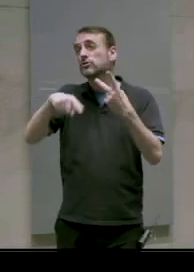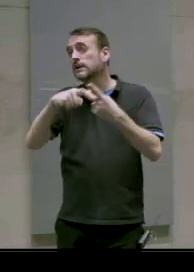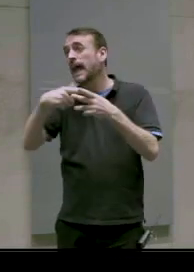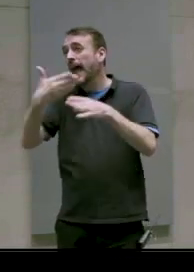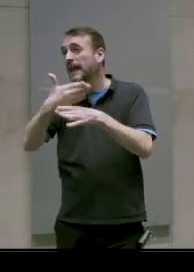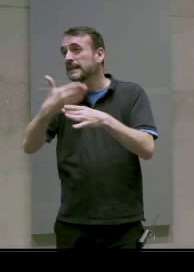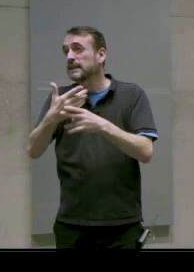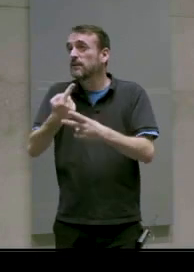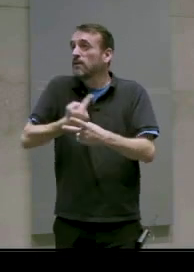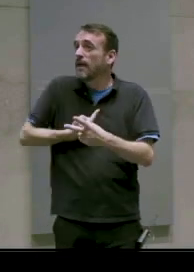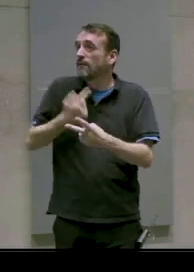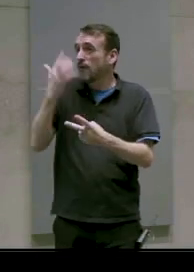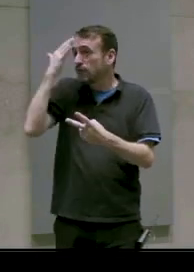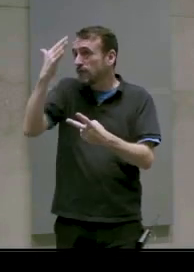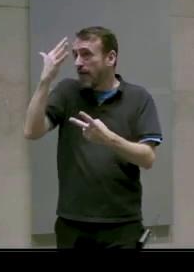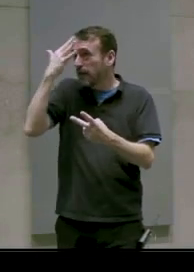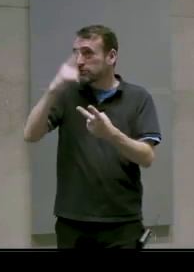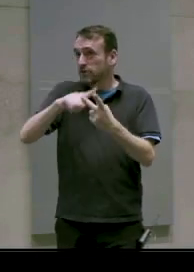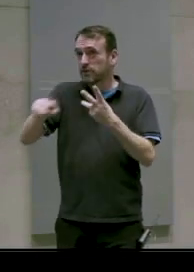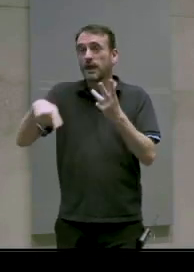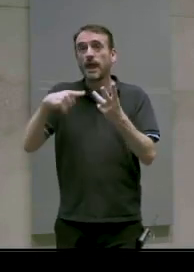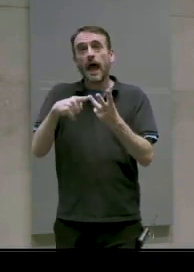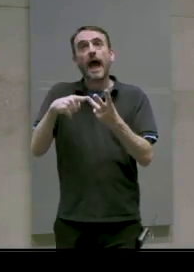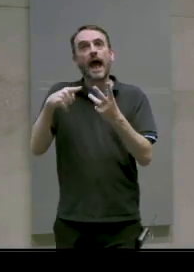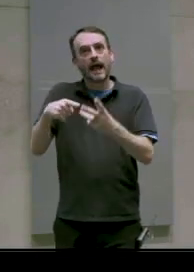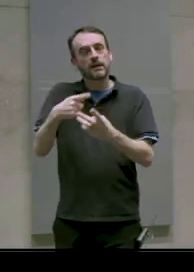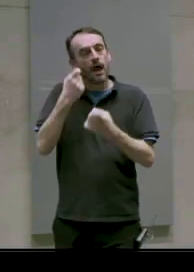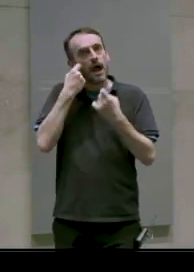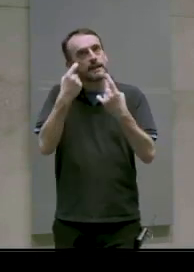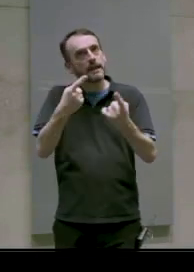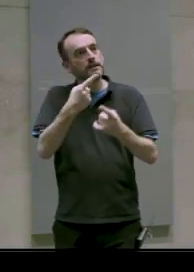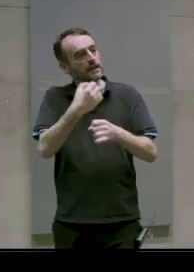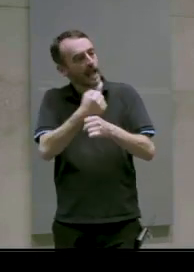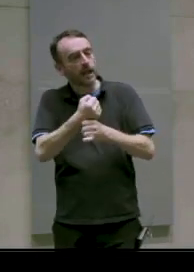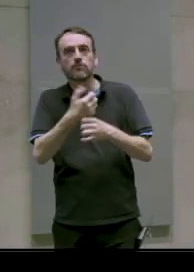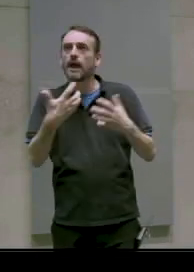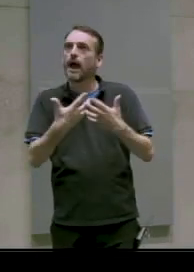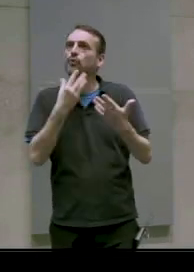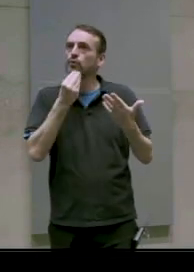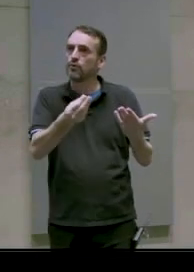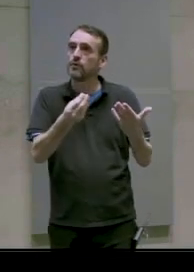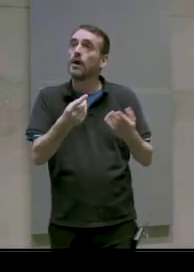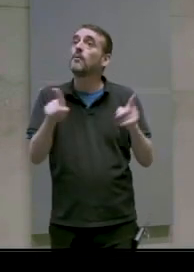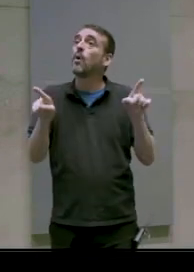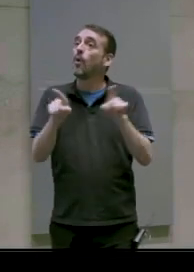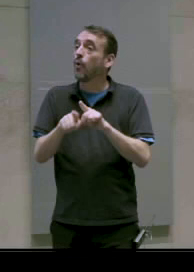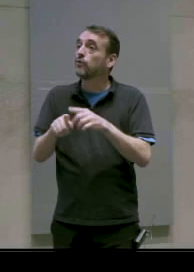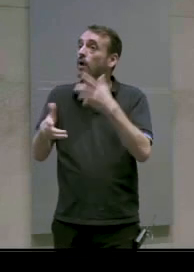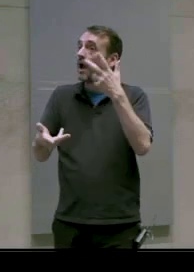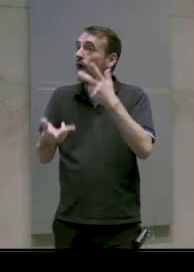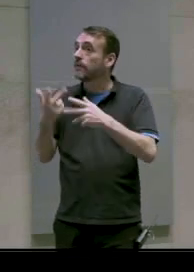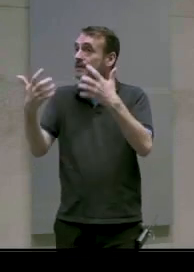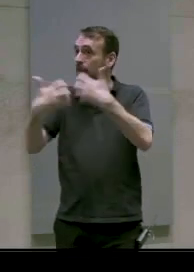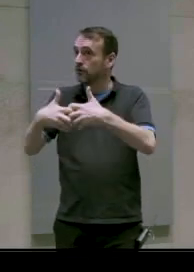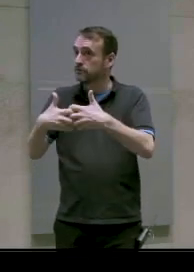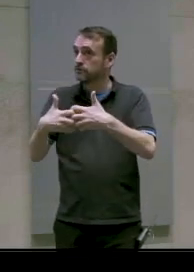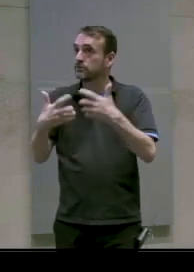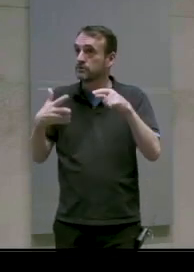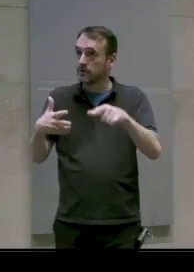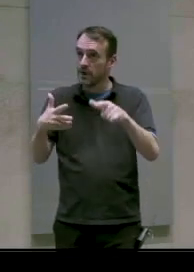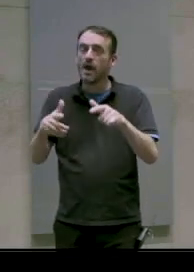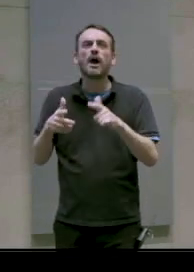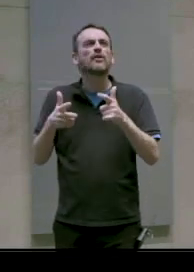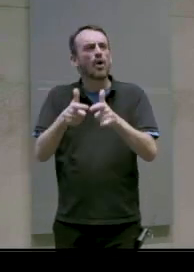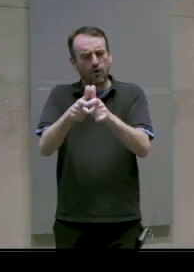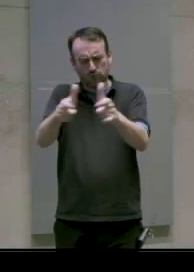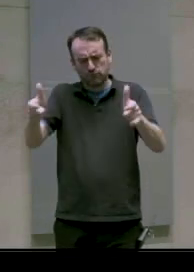and ideas that people could use to design games with self-care in mind, but also technologies like apps. We named the toolkit Caring